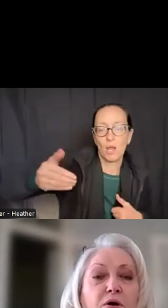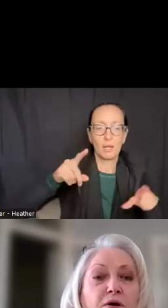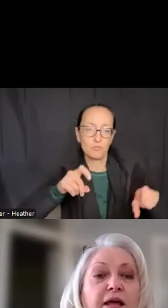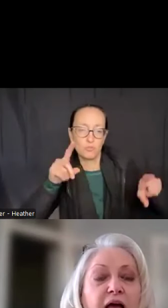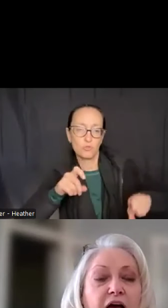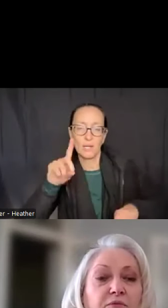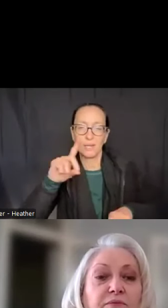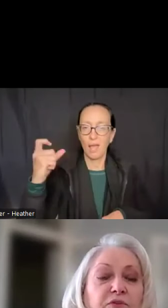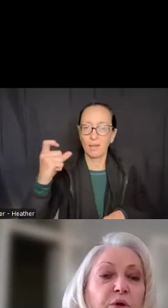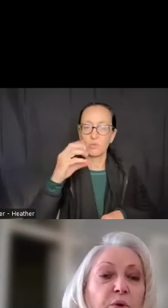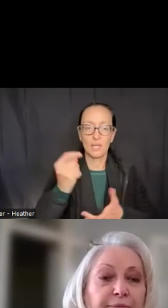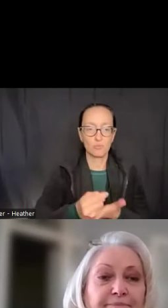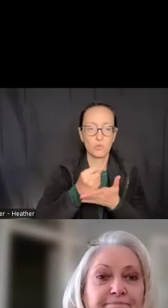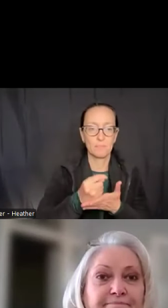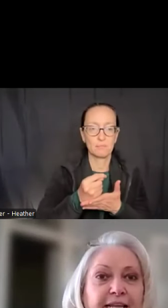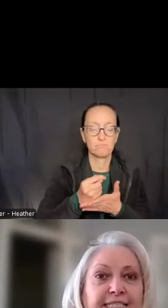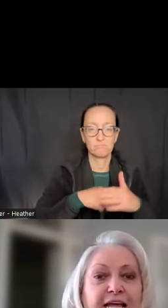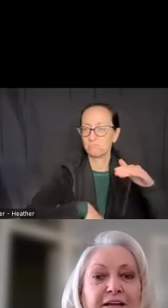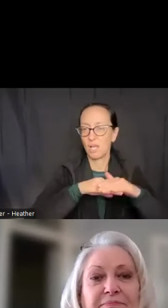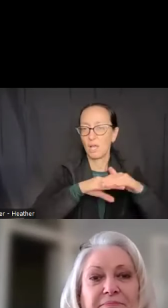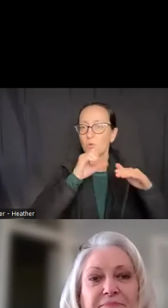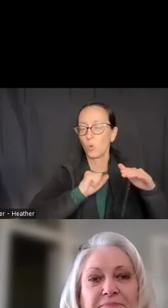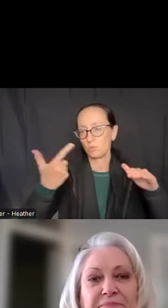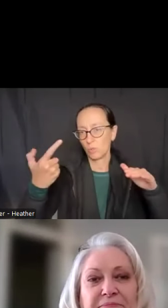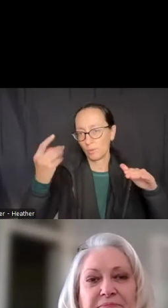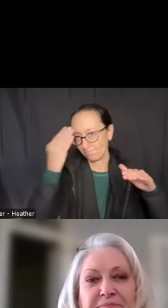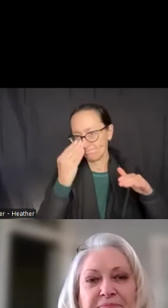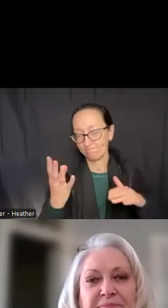you are 21. Next slide.